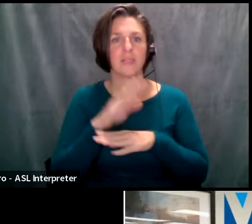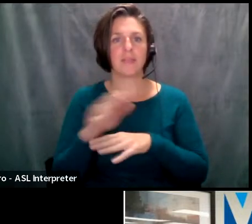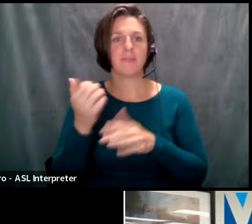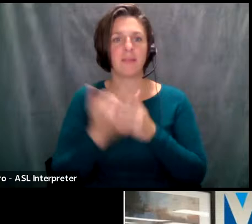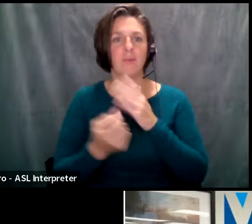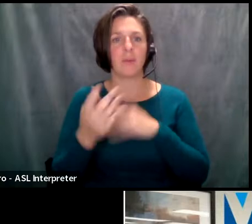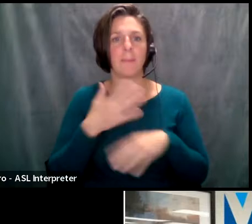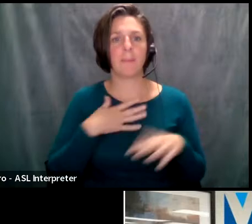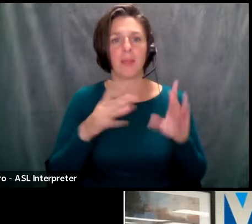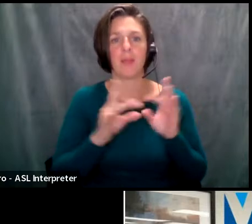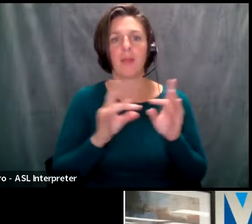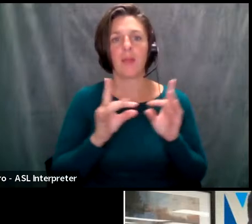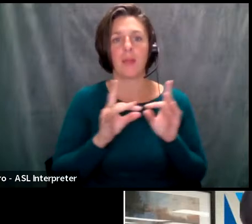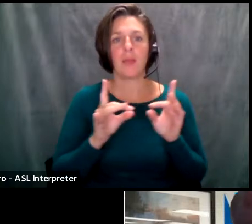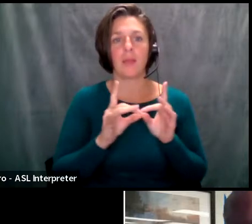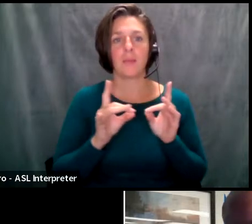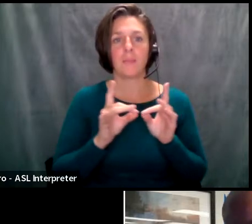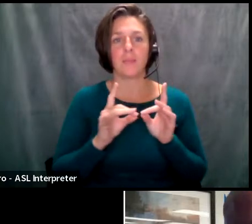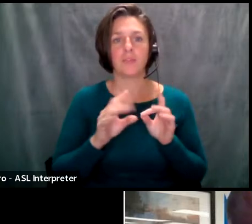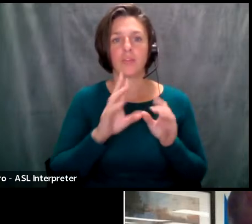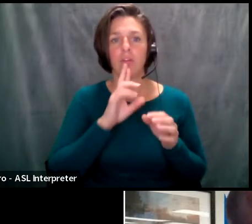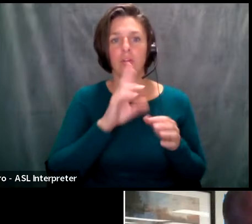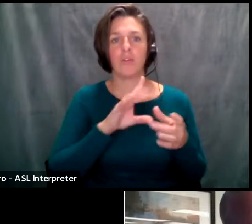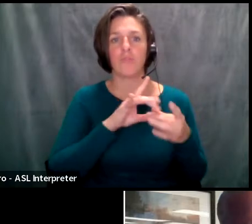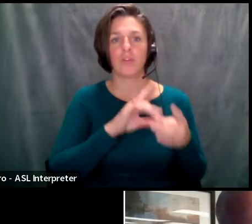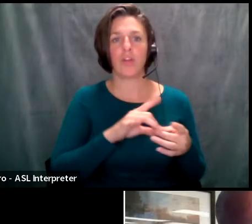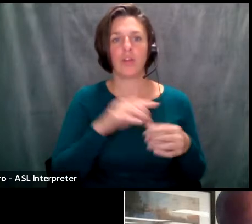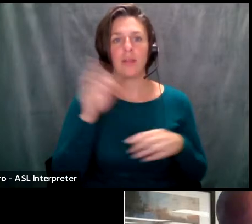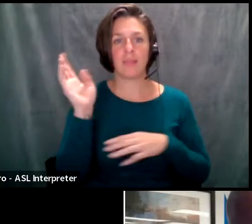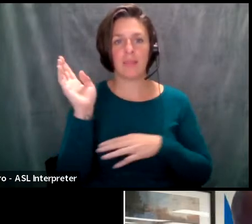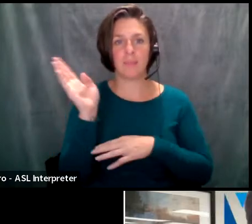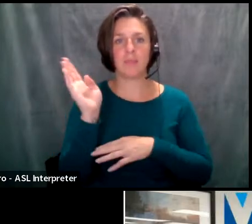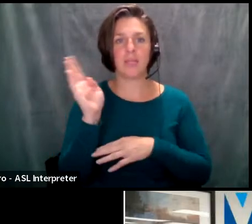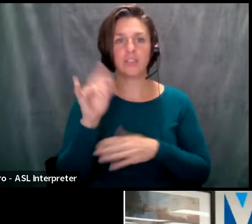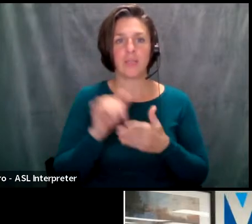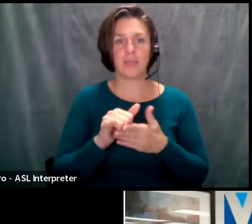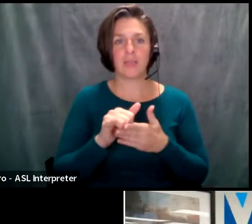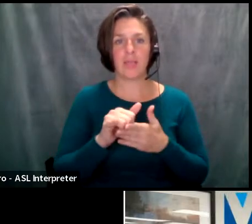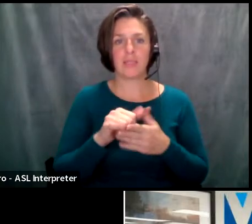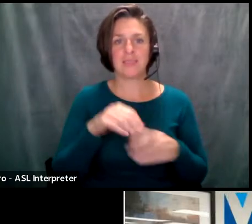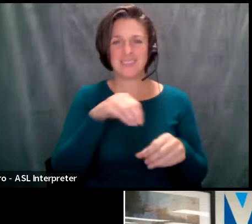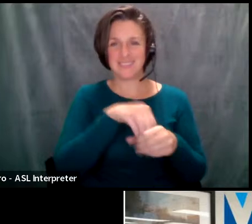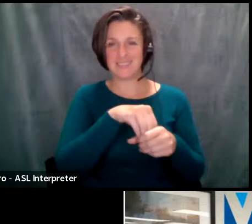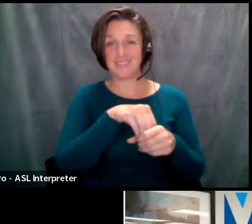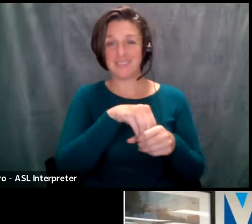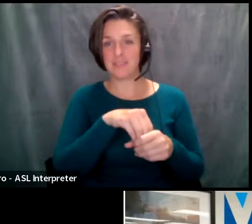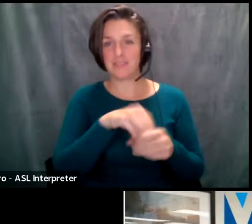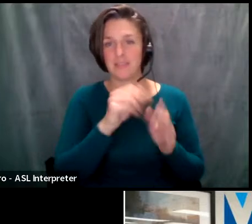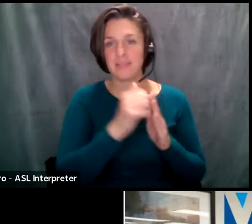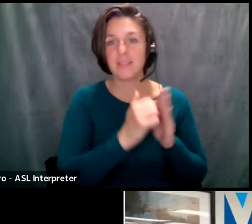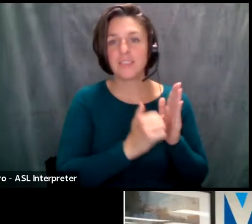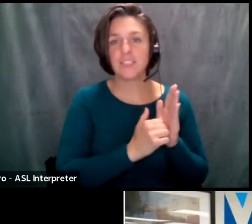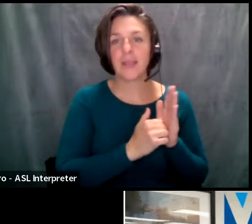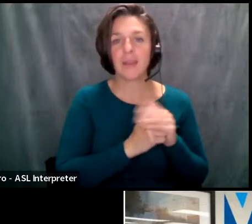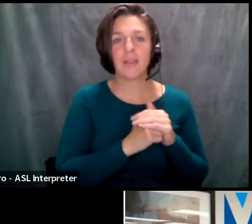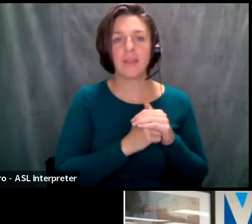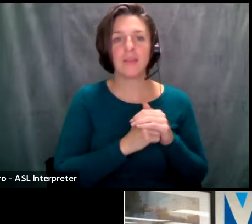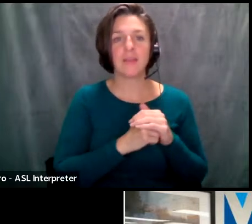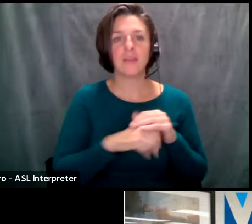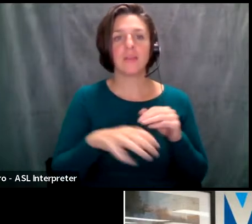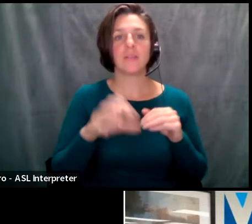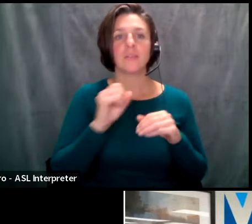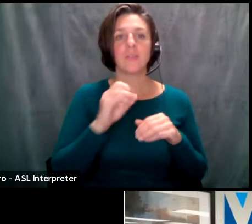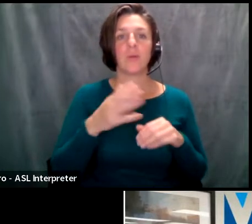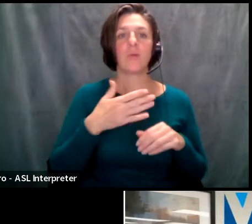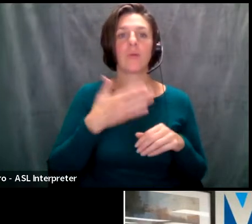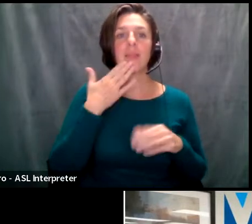comments are regarding the presentation that's in the agenda. So thank you so